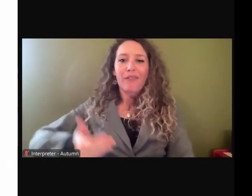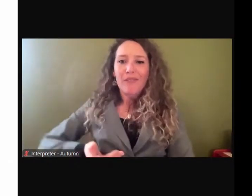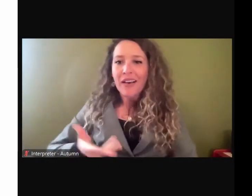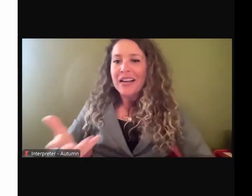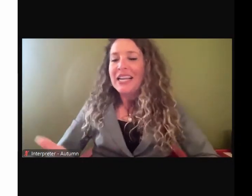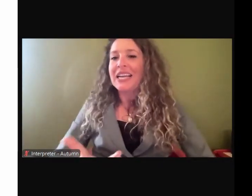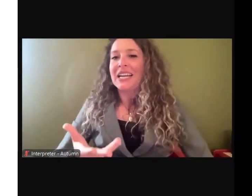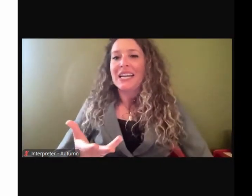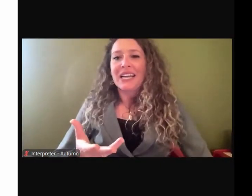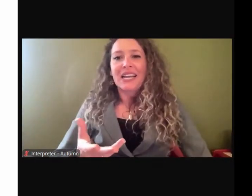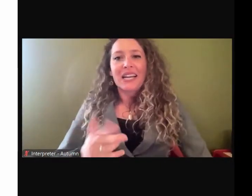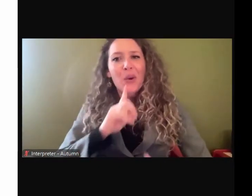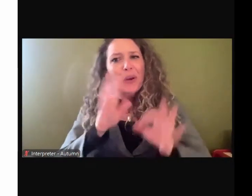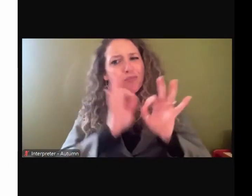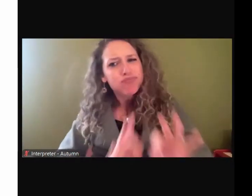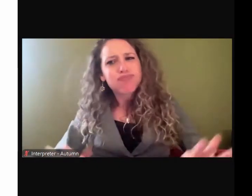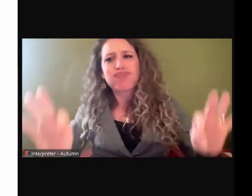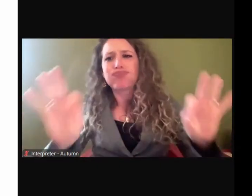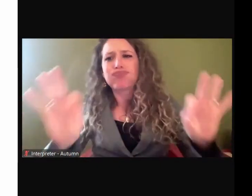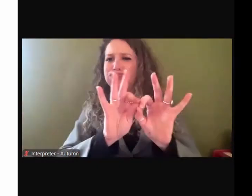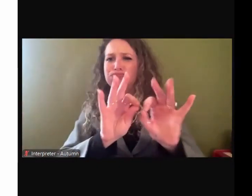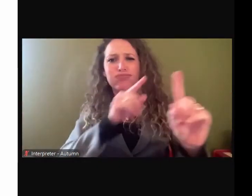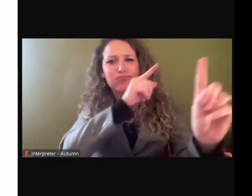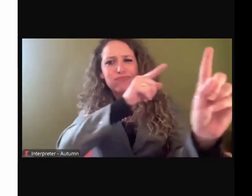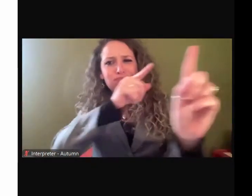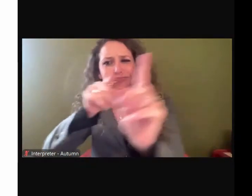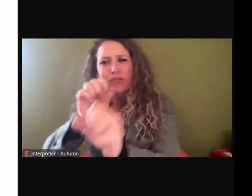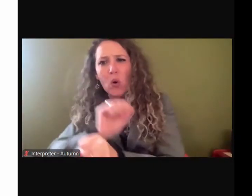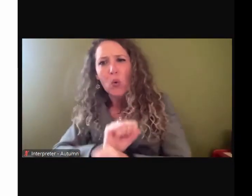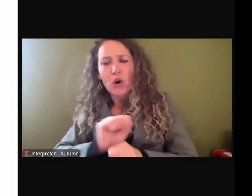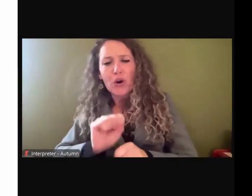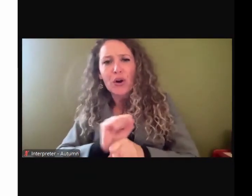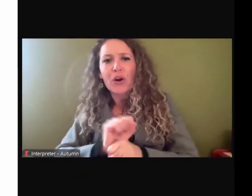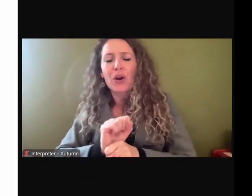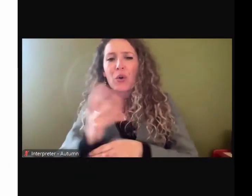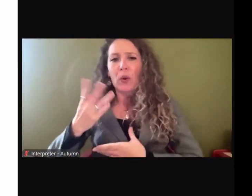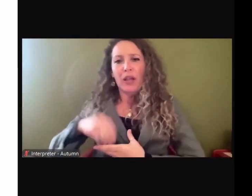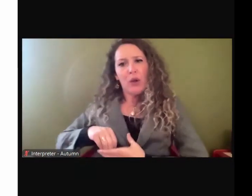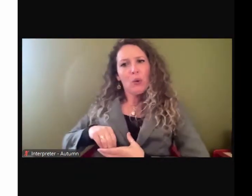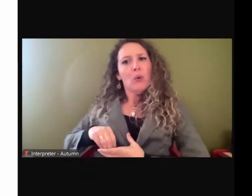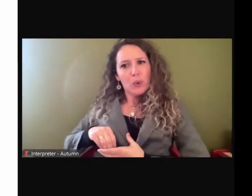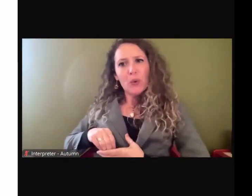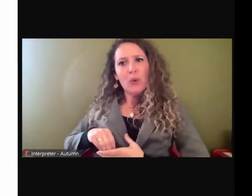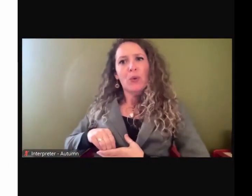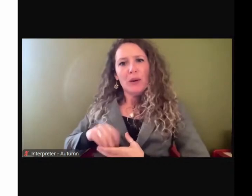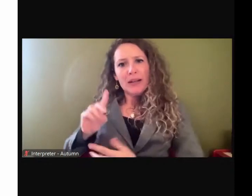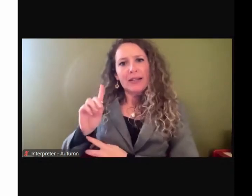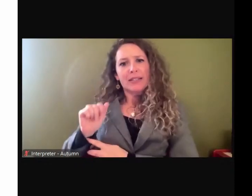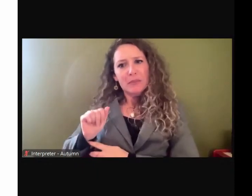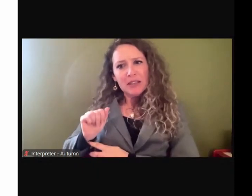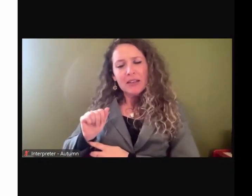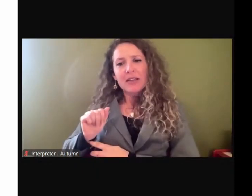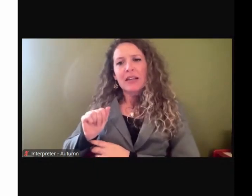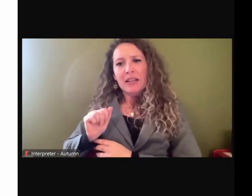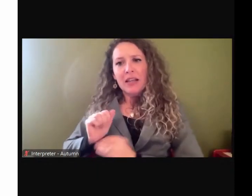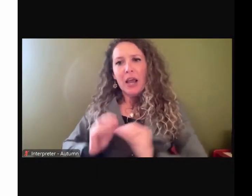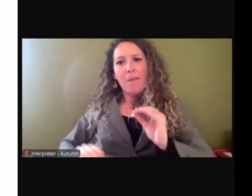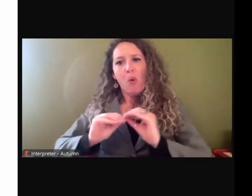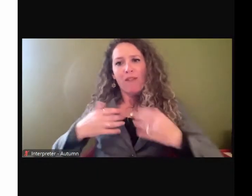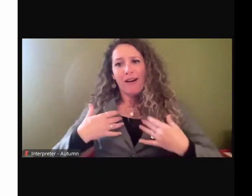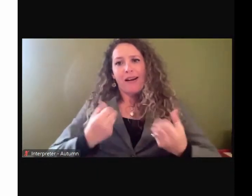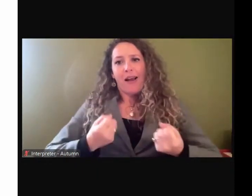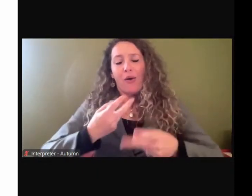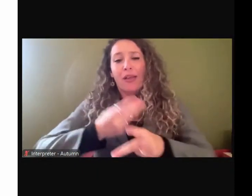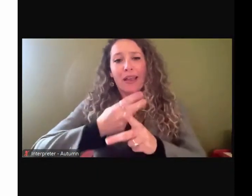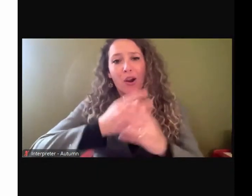real needle-moving work, I think, to hopefully embed disability more effectively into more of our healthcare curricula. And so we provide updates